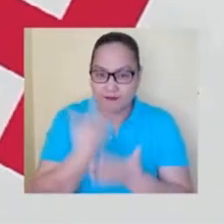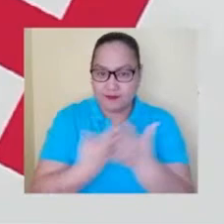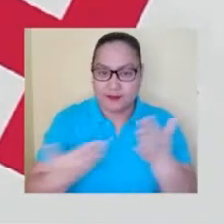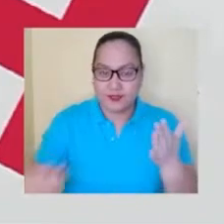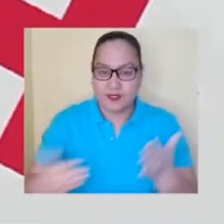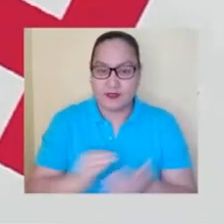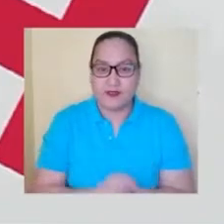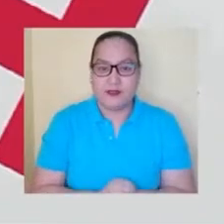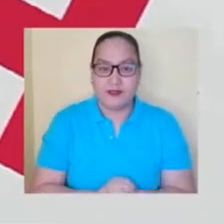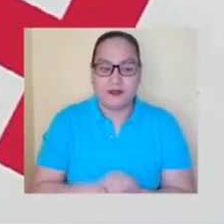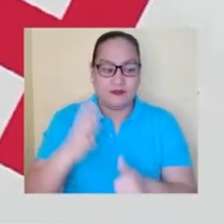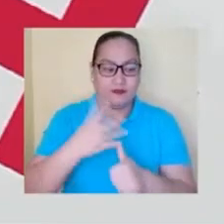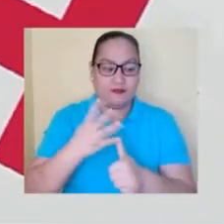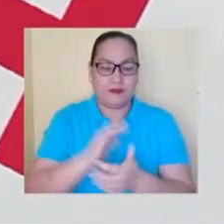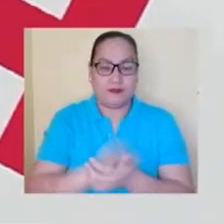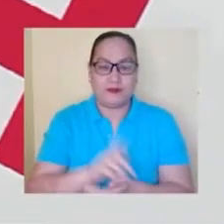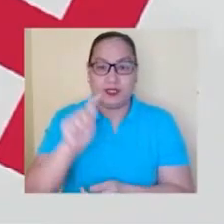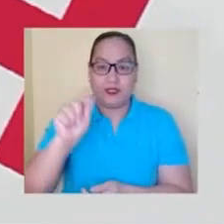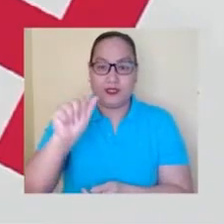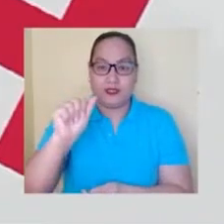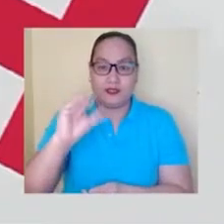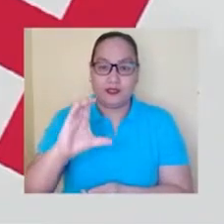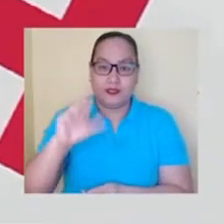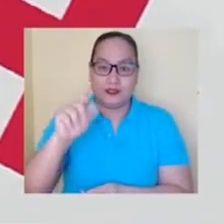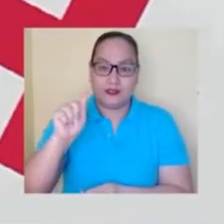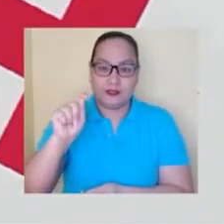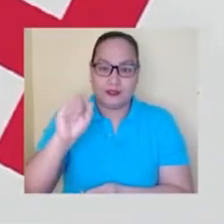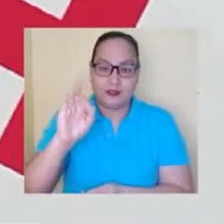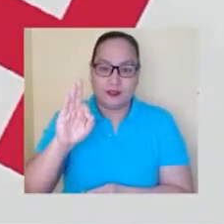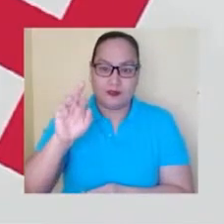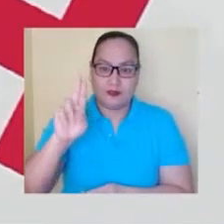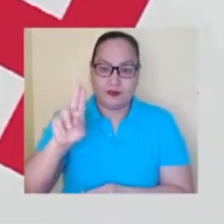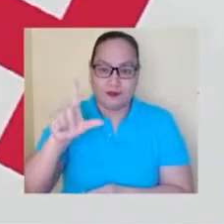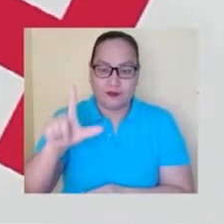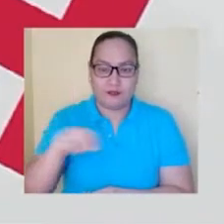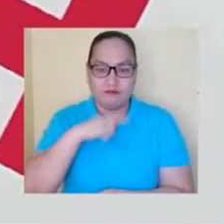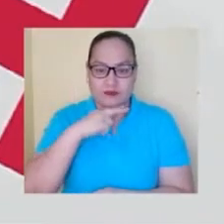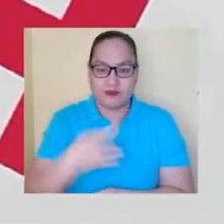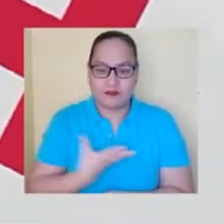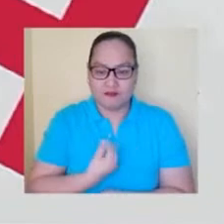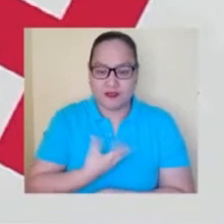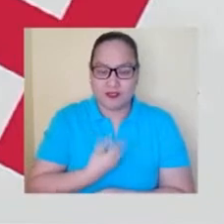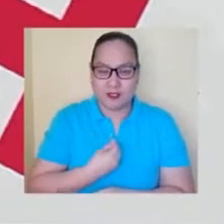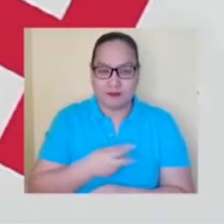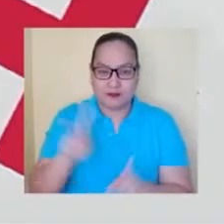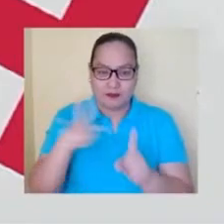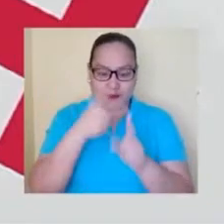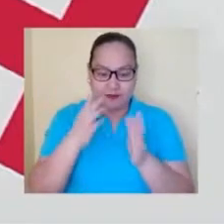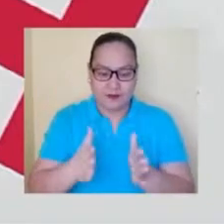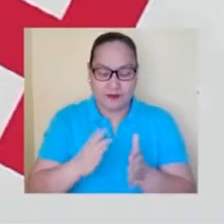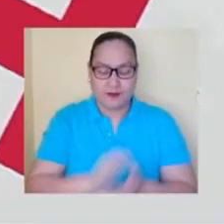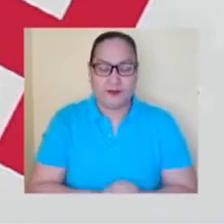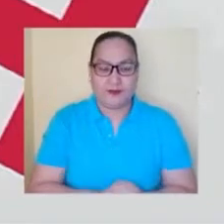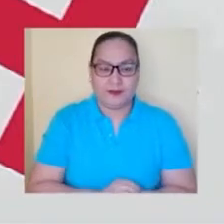4. Tactful. A good first aider does not frighten the victim.